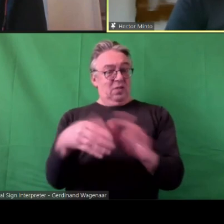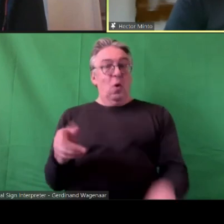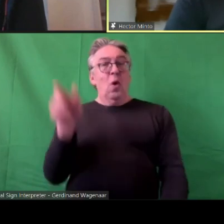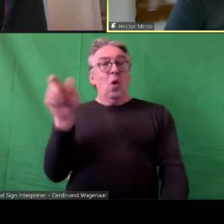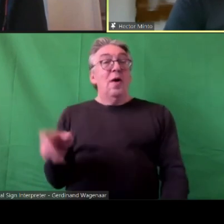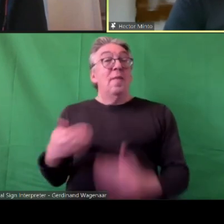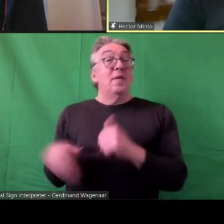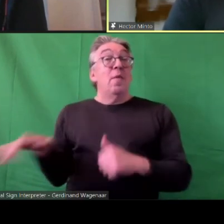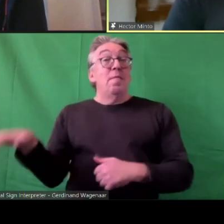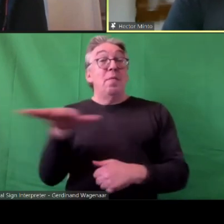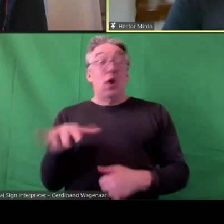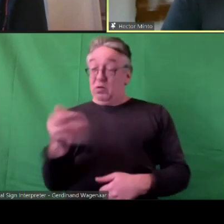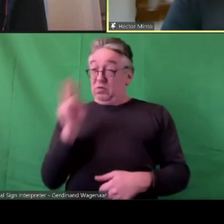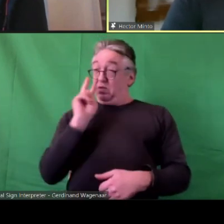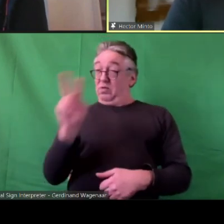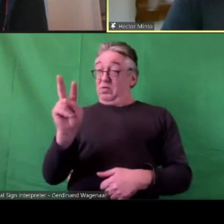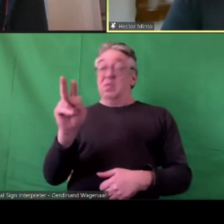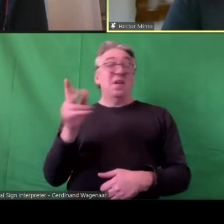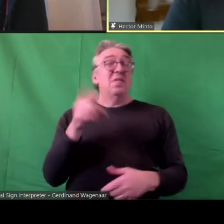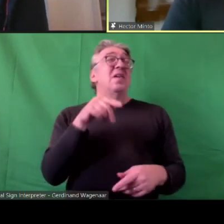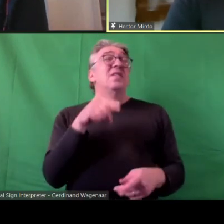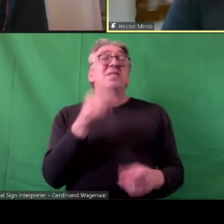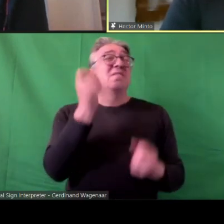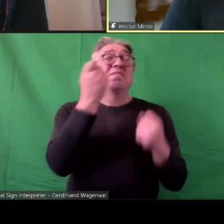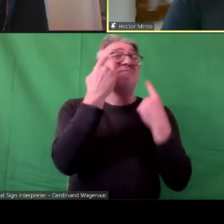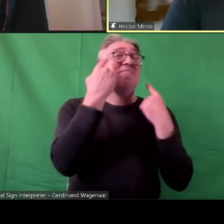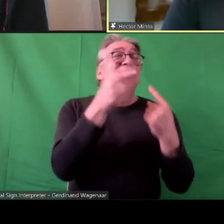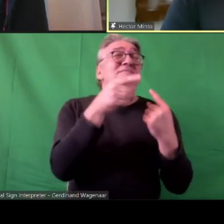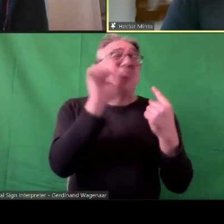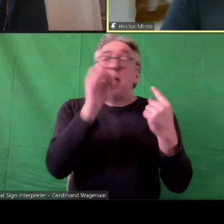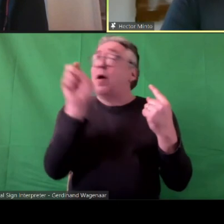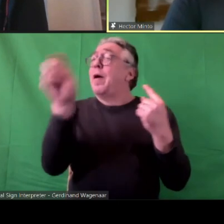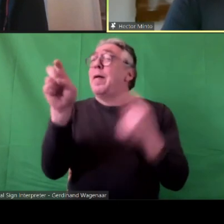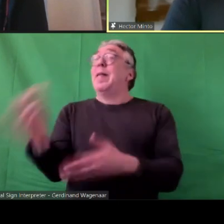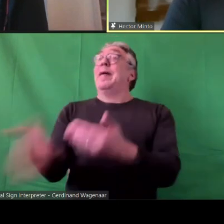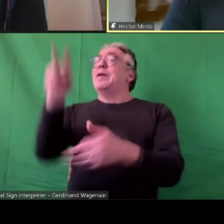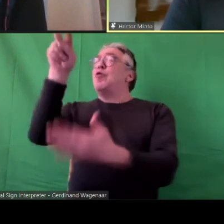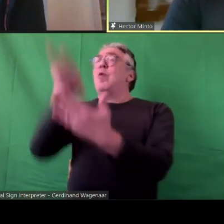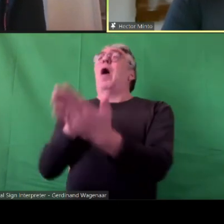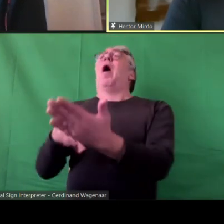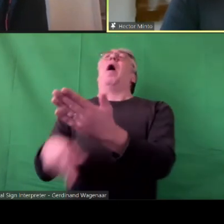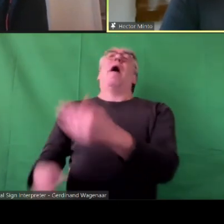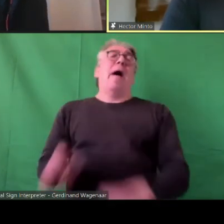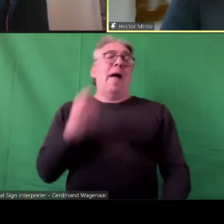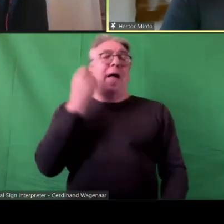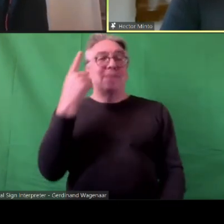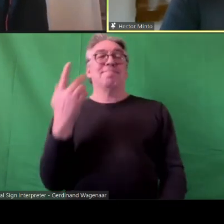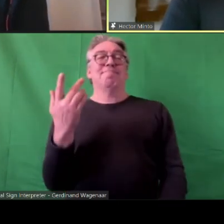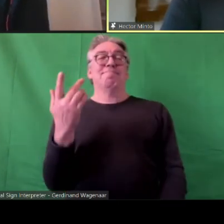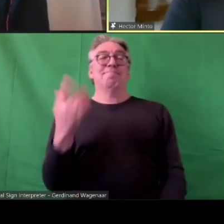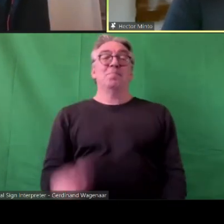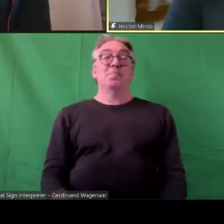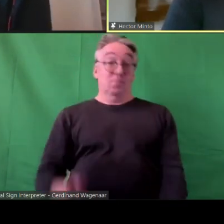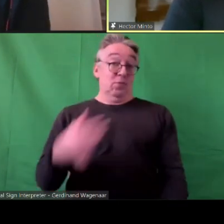very visible on their website. And my dream, I think there's been a theme through the Zero Project about dreams, but my dream is